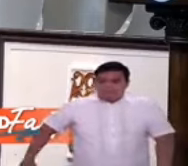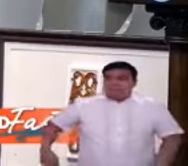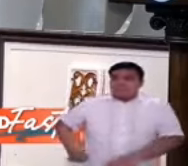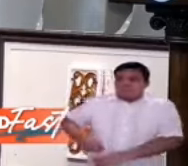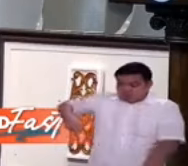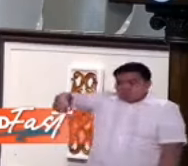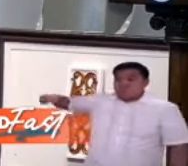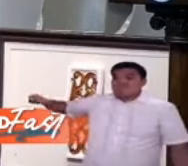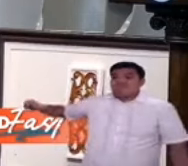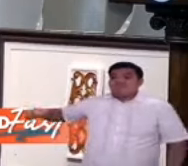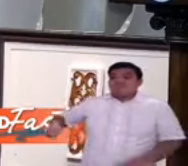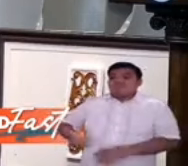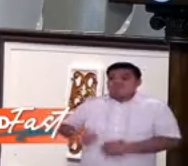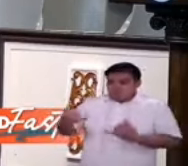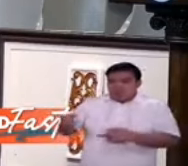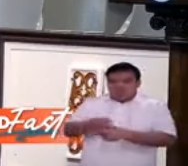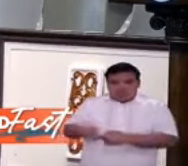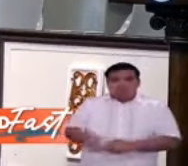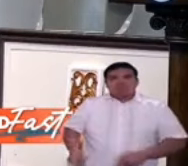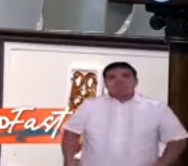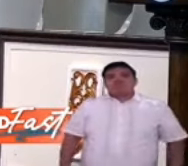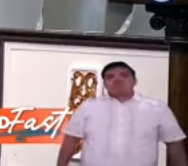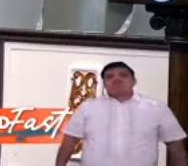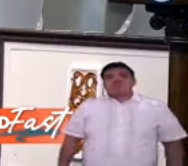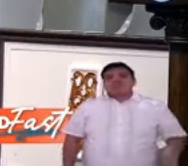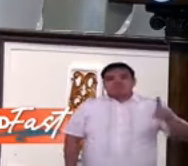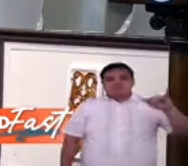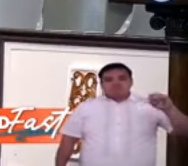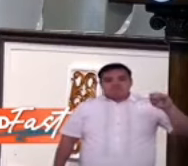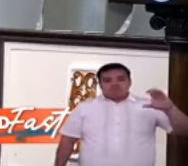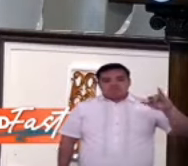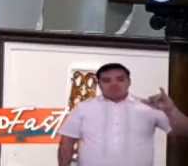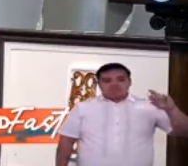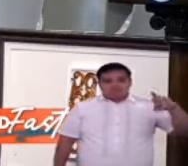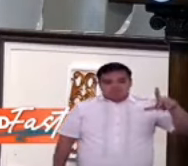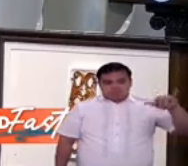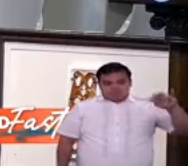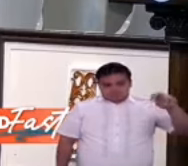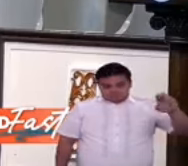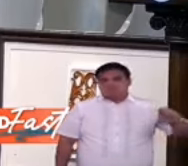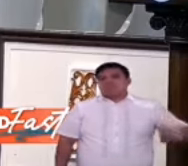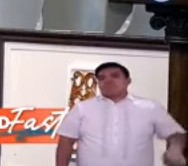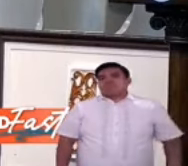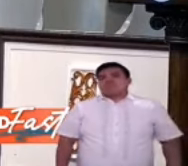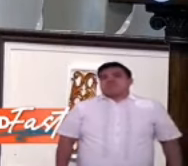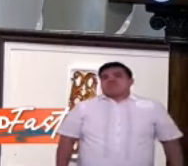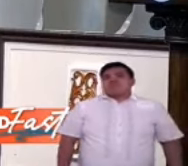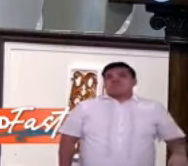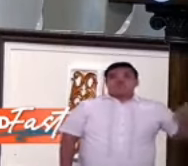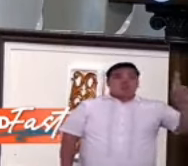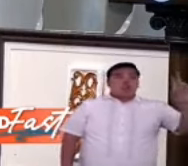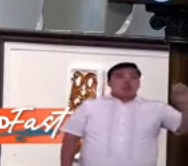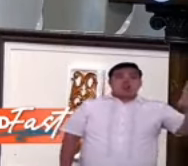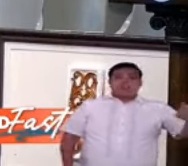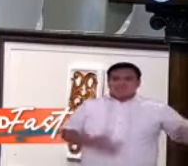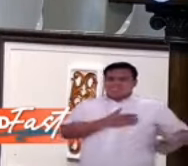to be disciplined with the rod of correction. So discipline na. Pero in my heart,